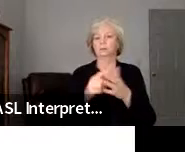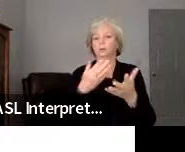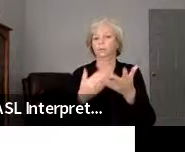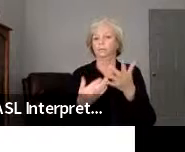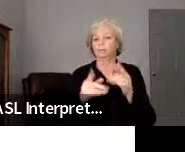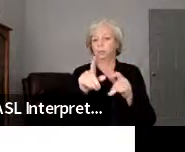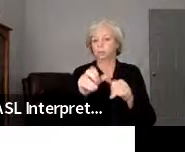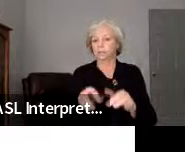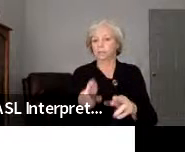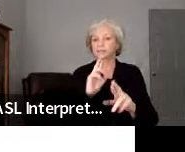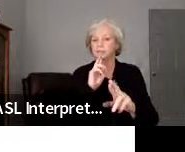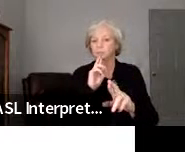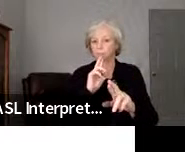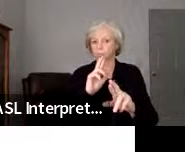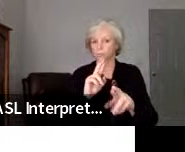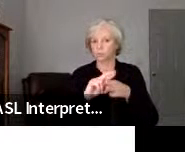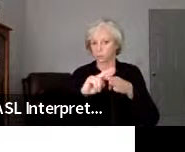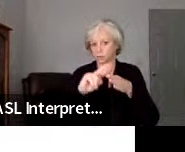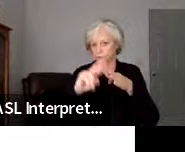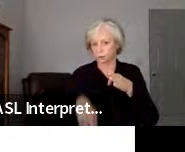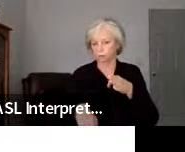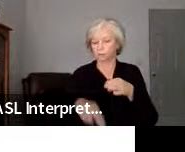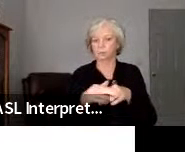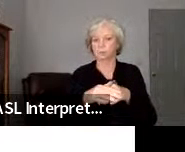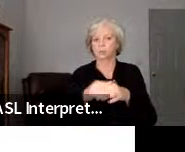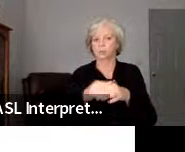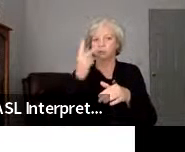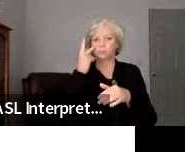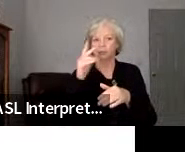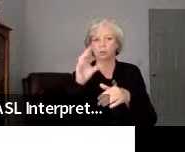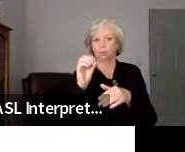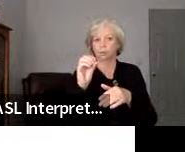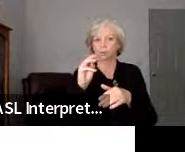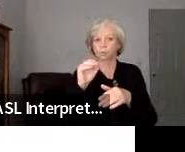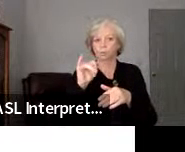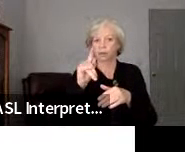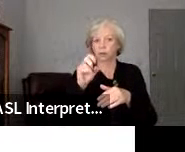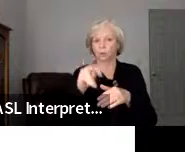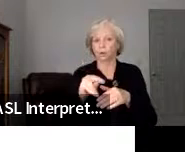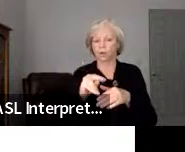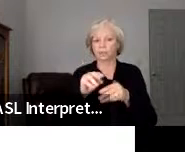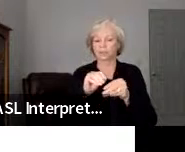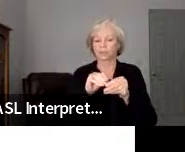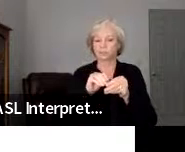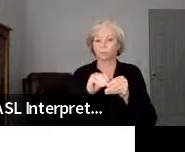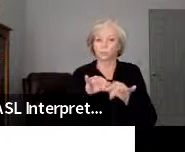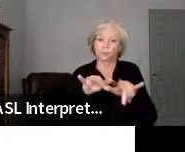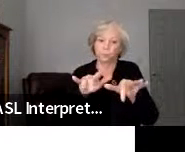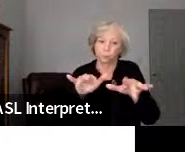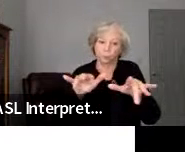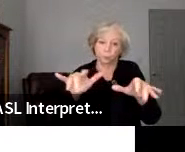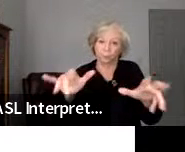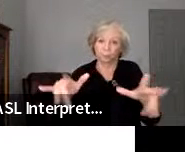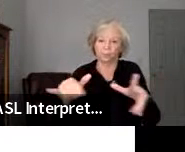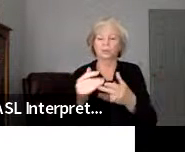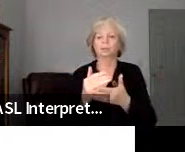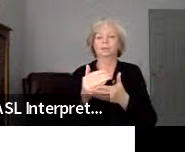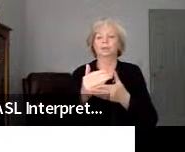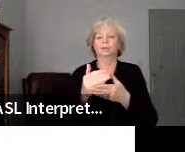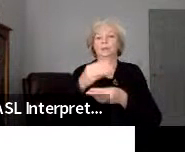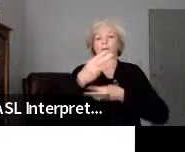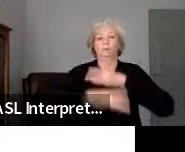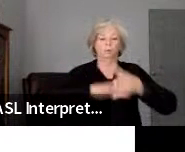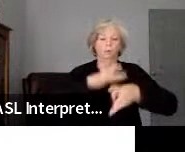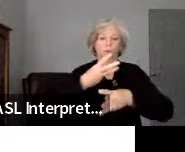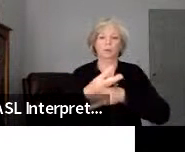results, you can see Omicron spreading pretty rapidly in a few places in a few different parts of the world now.